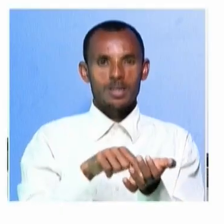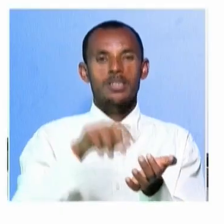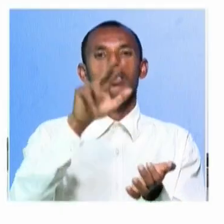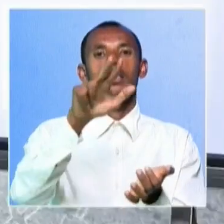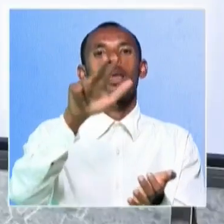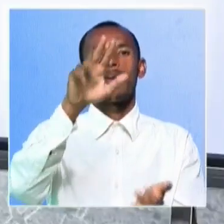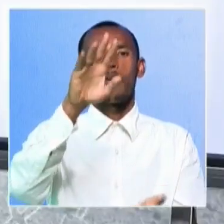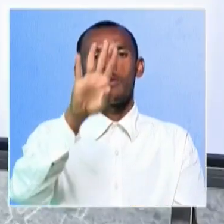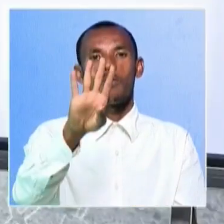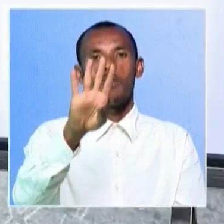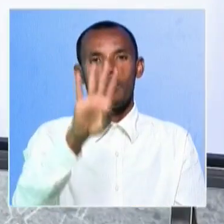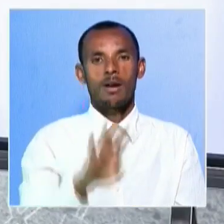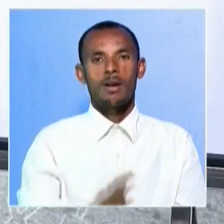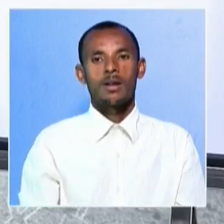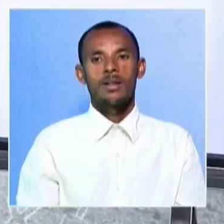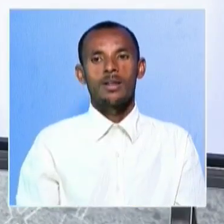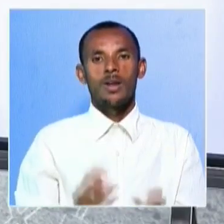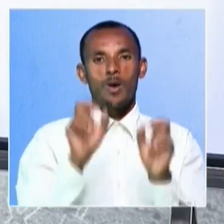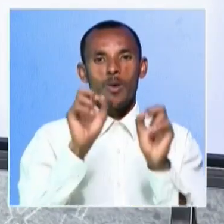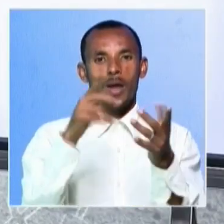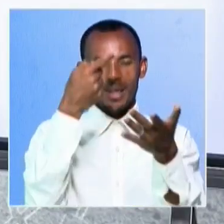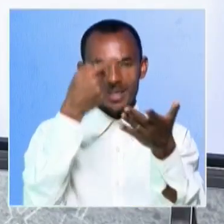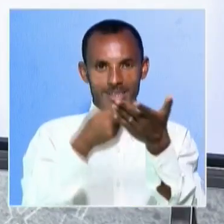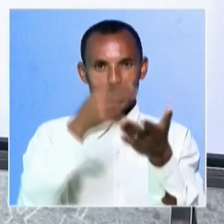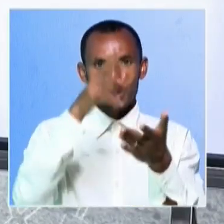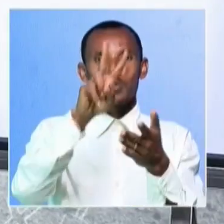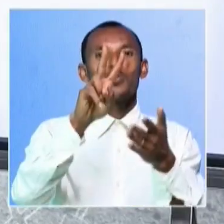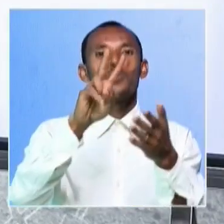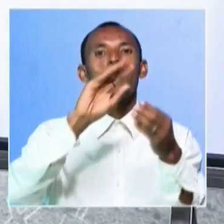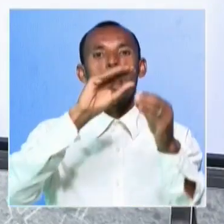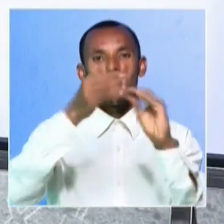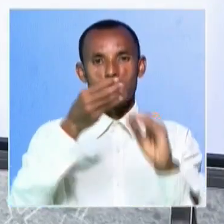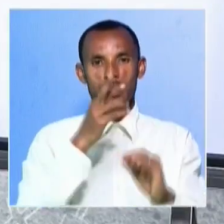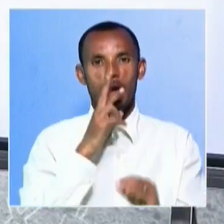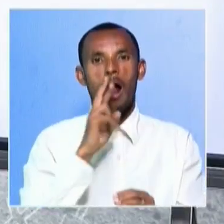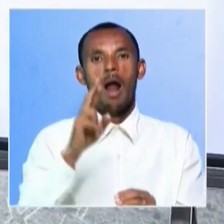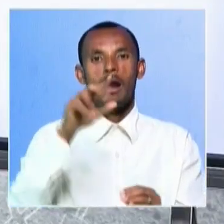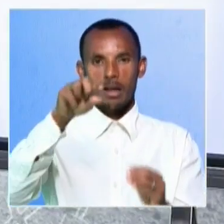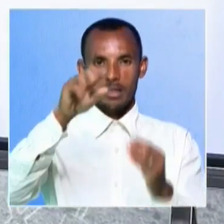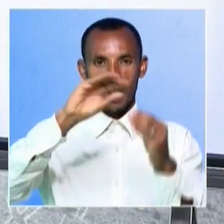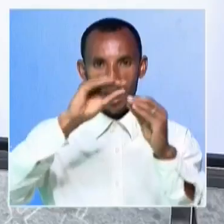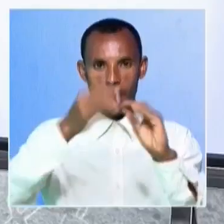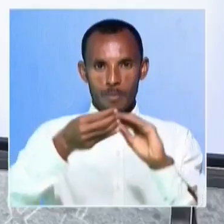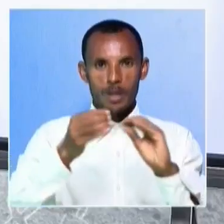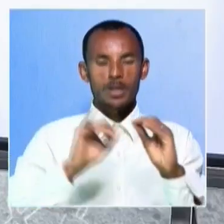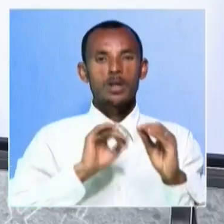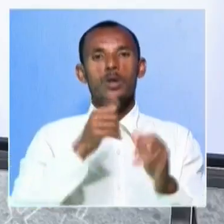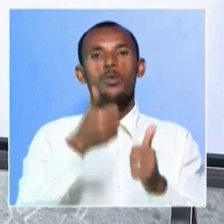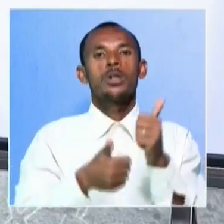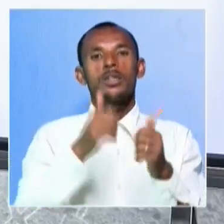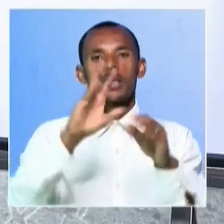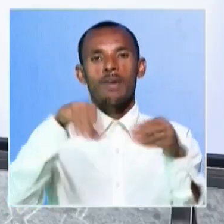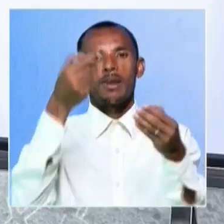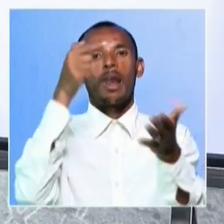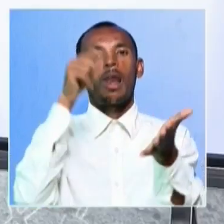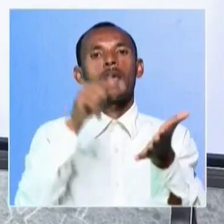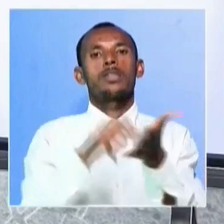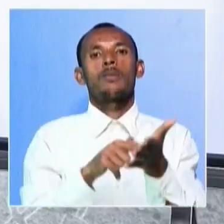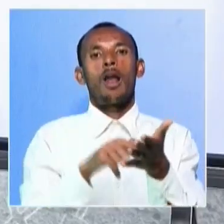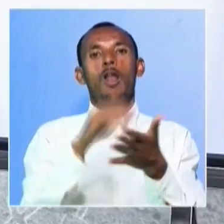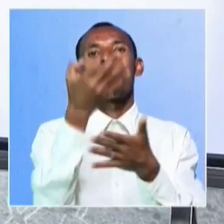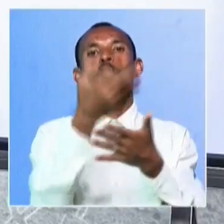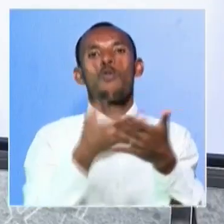11.34. Okay, these two numbers are rational numbers which are given in decimal form.